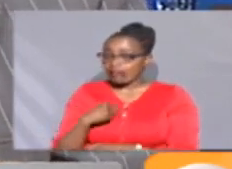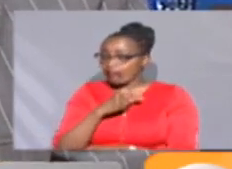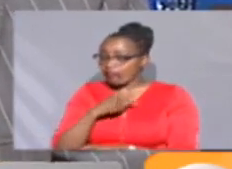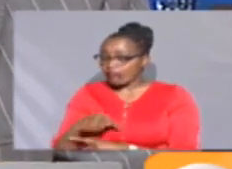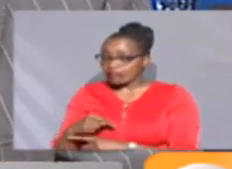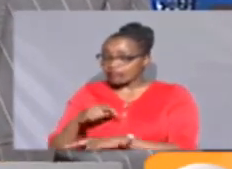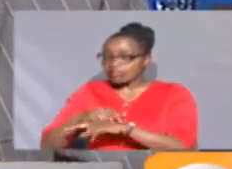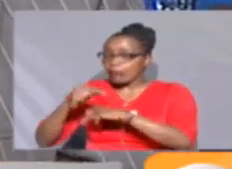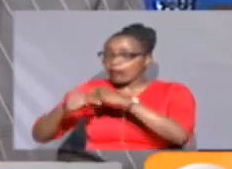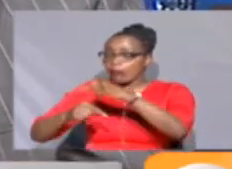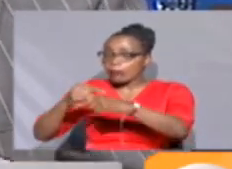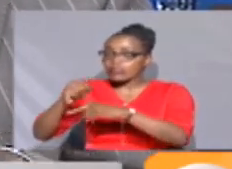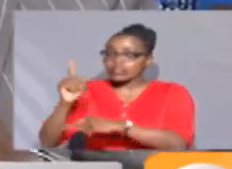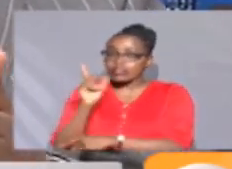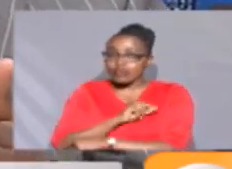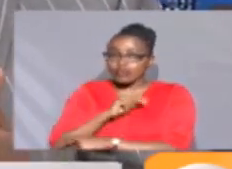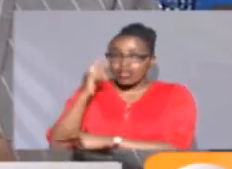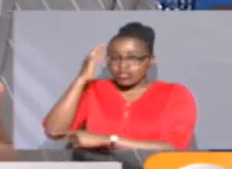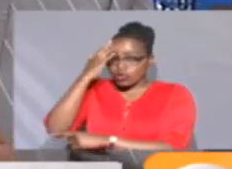end of the process.